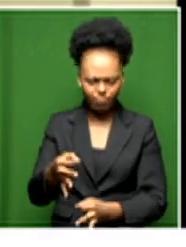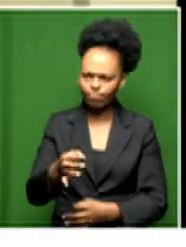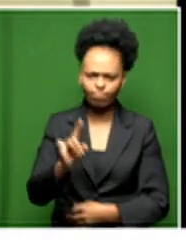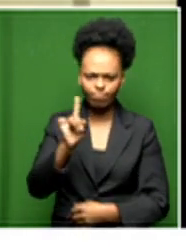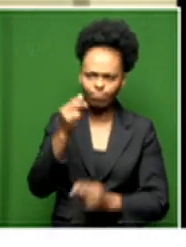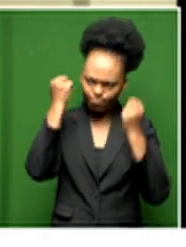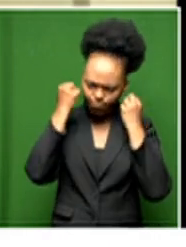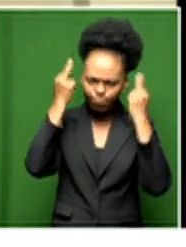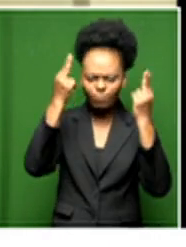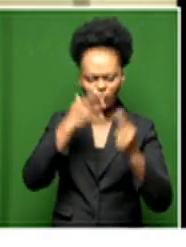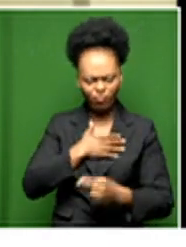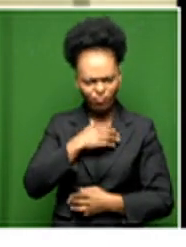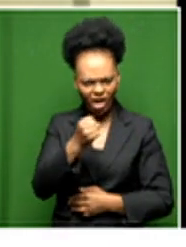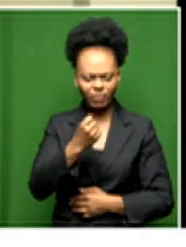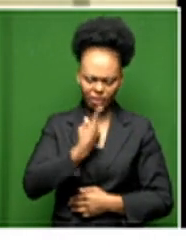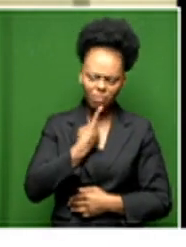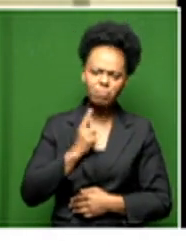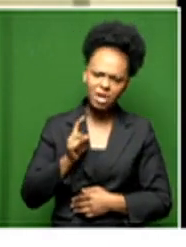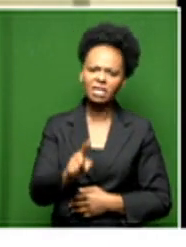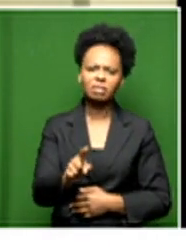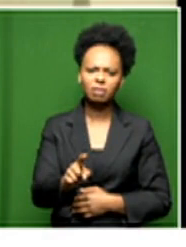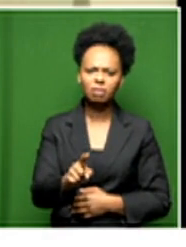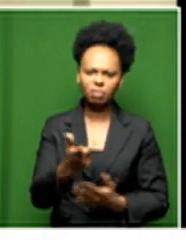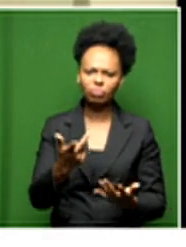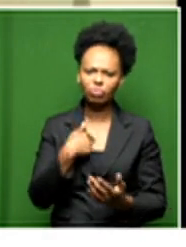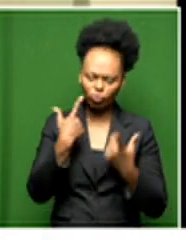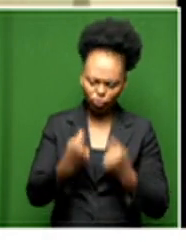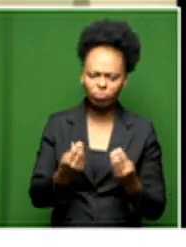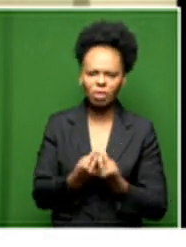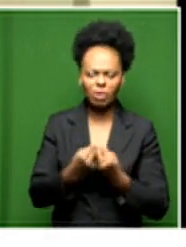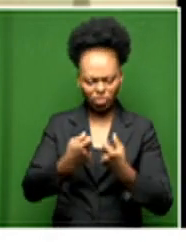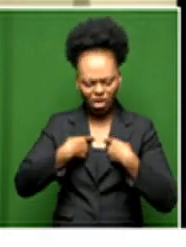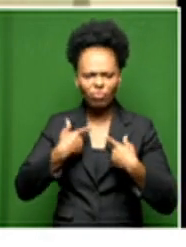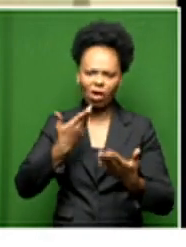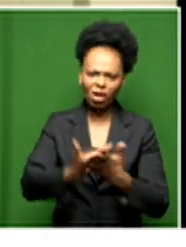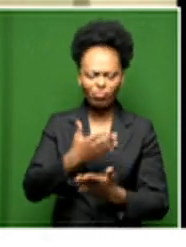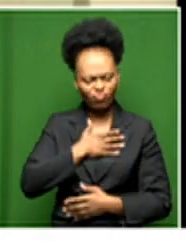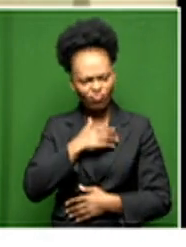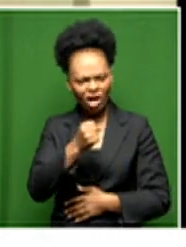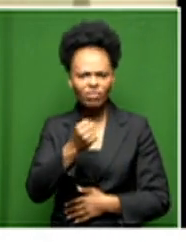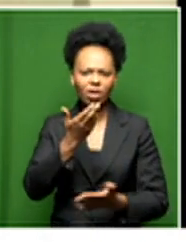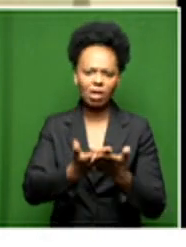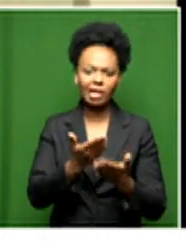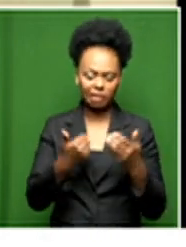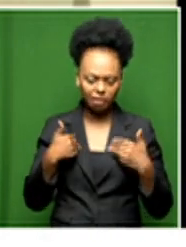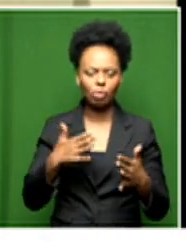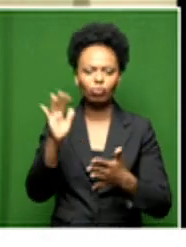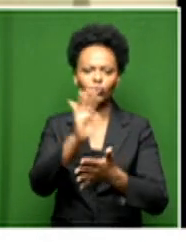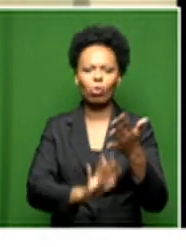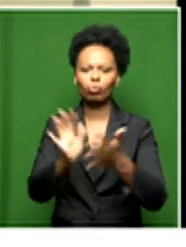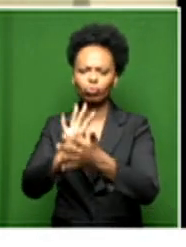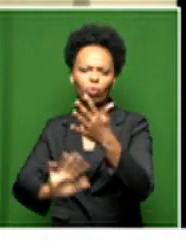to be brave that I could eventually start taking more steps to be brave. And that's kind of like how the other stories started happening, just